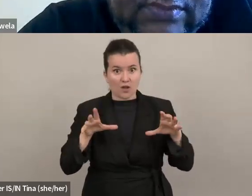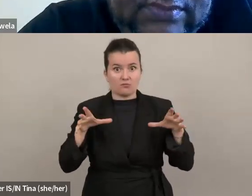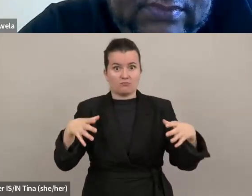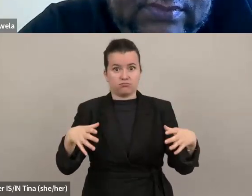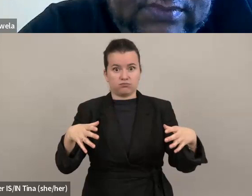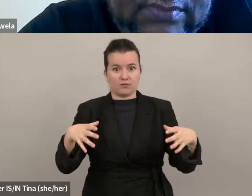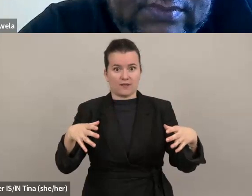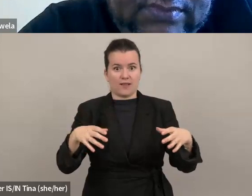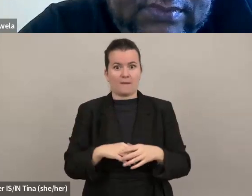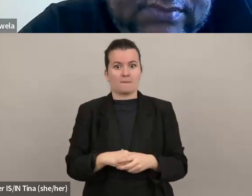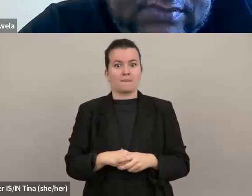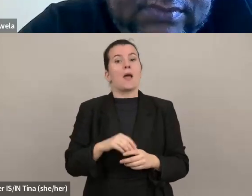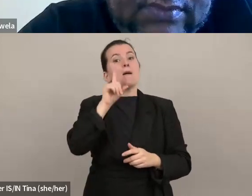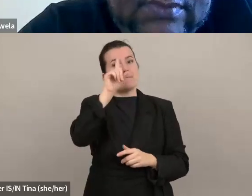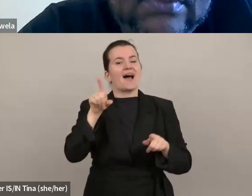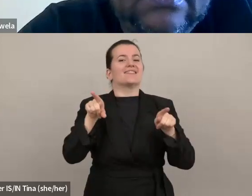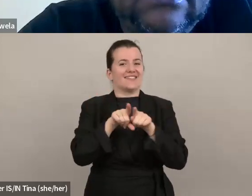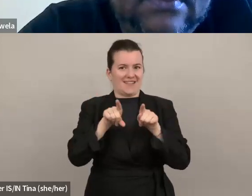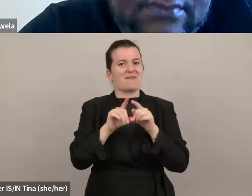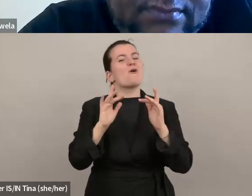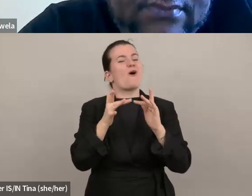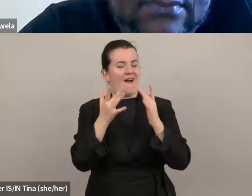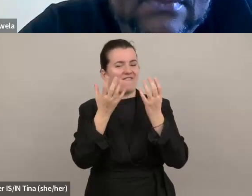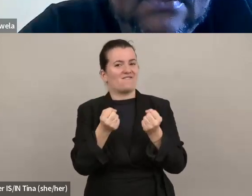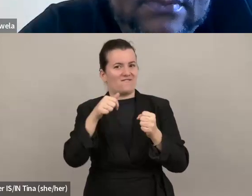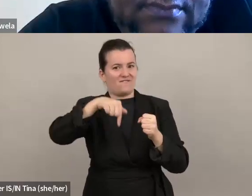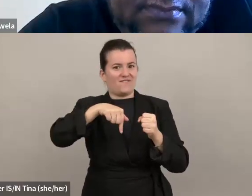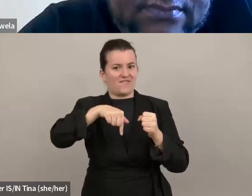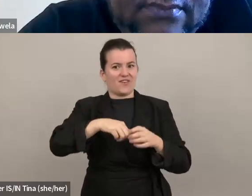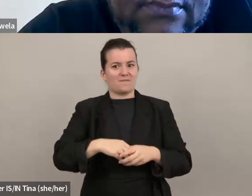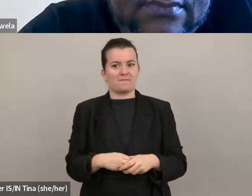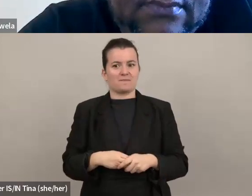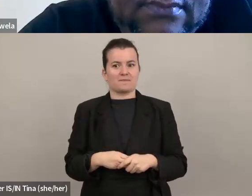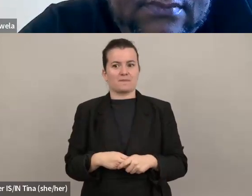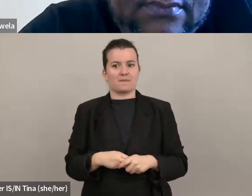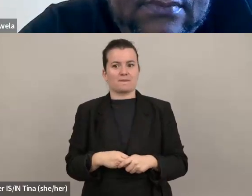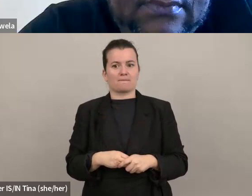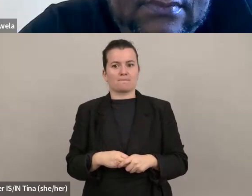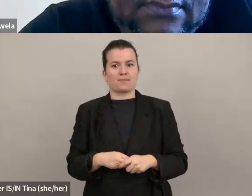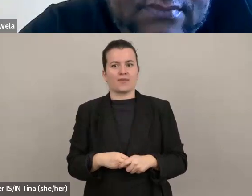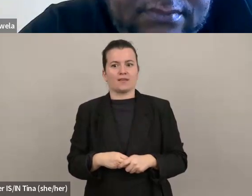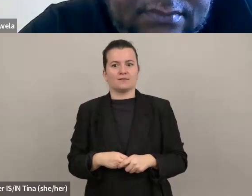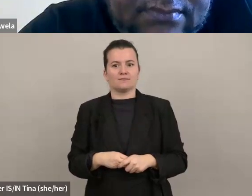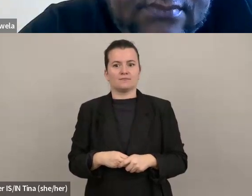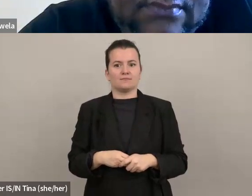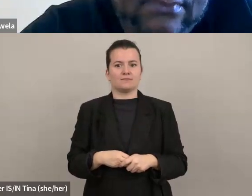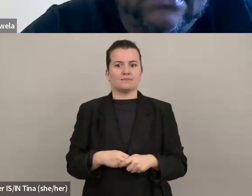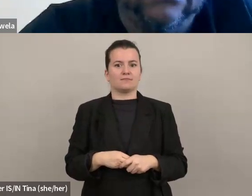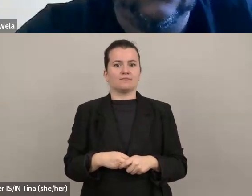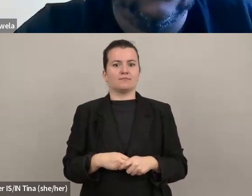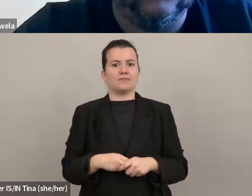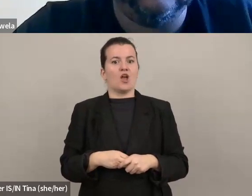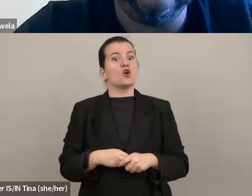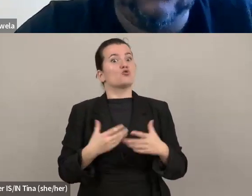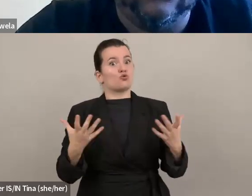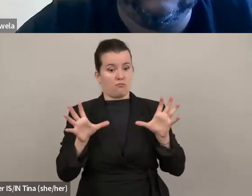a digital place, because a lot of things, a lot of learning, a lot of skill, a lot